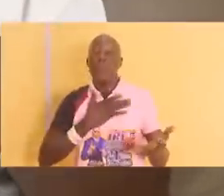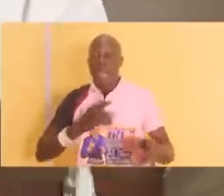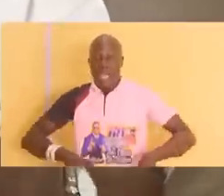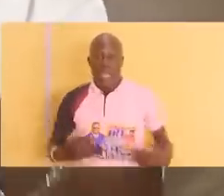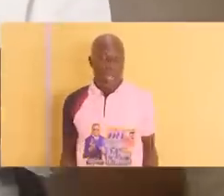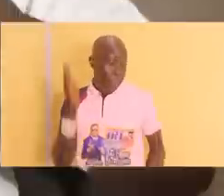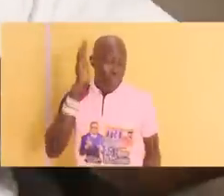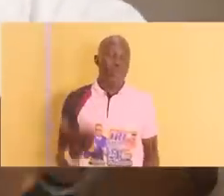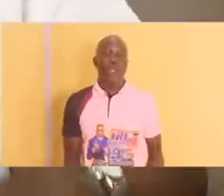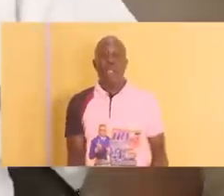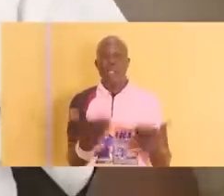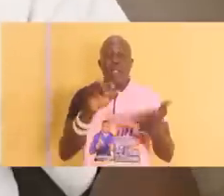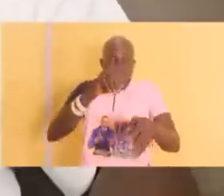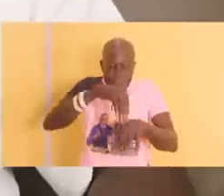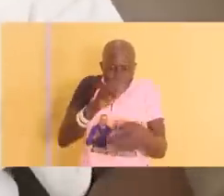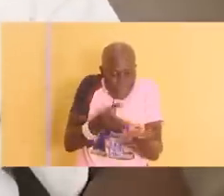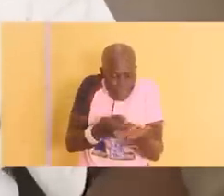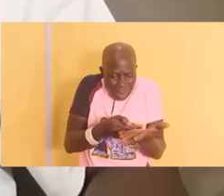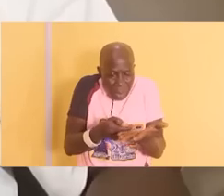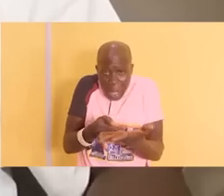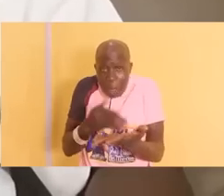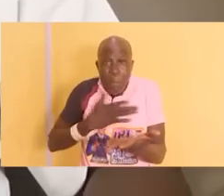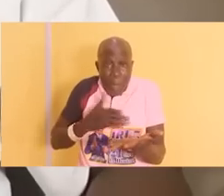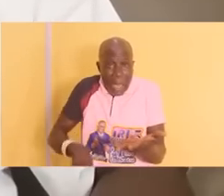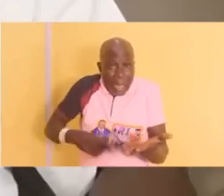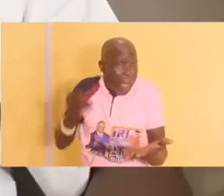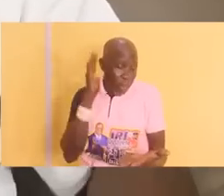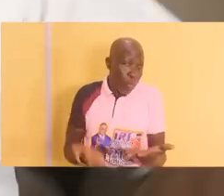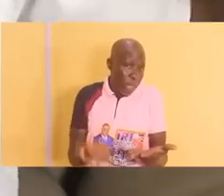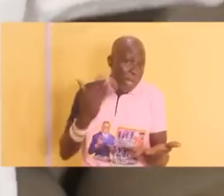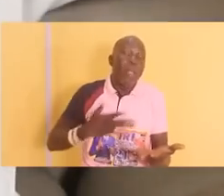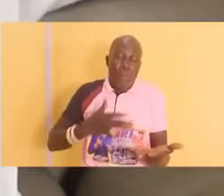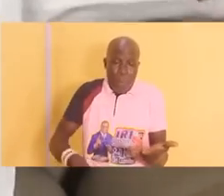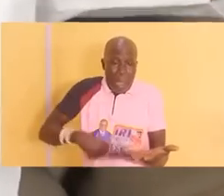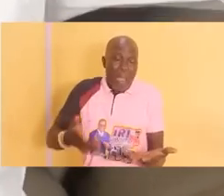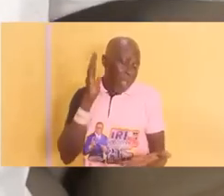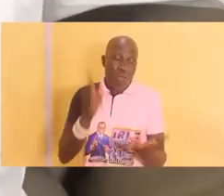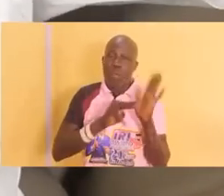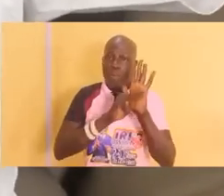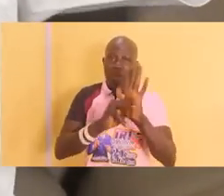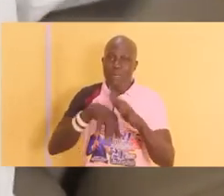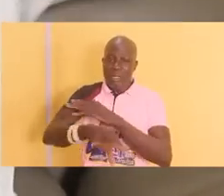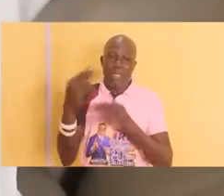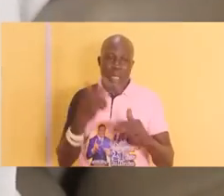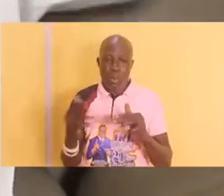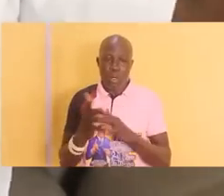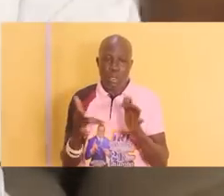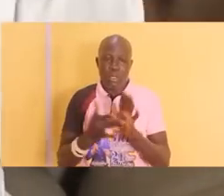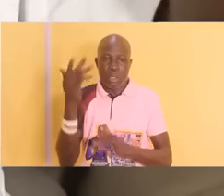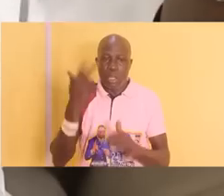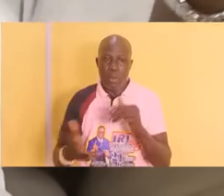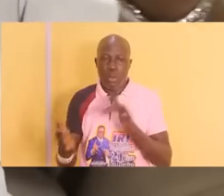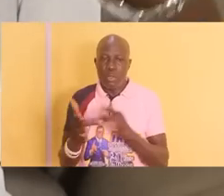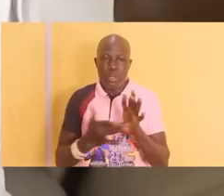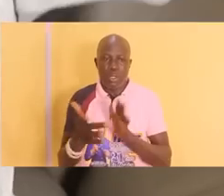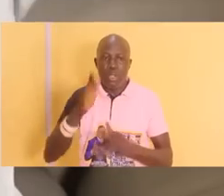adide aye pe aye mi adide aye mi adide aye mi afọ aye mi afọ ya lo baru ke na ya ka fa wa ni ari bi ta